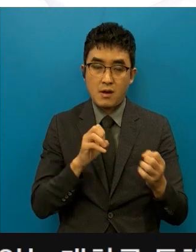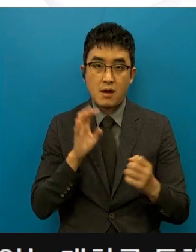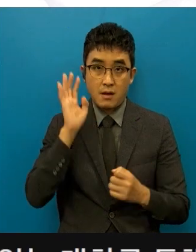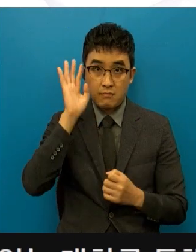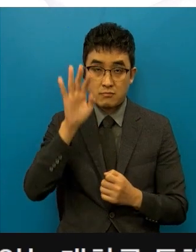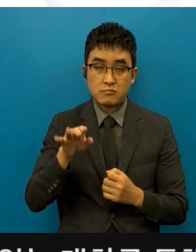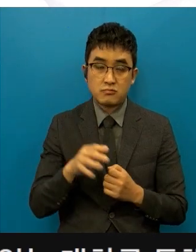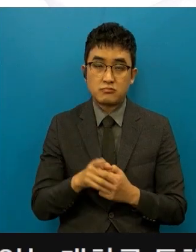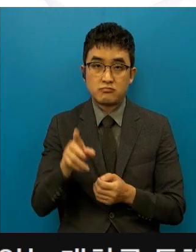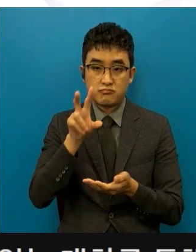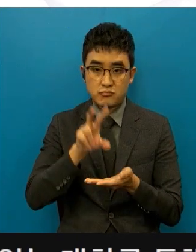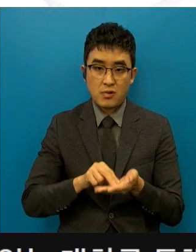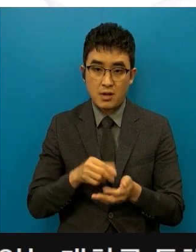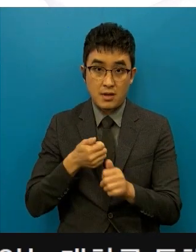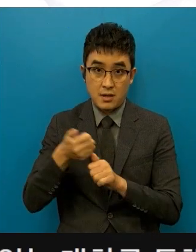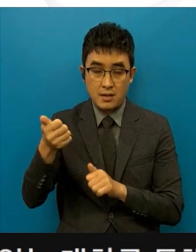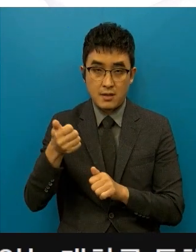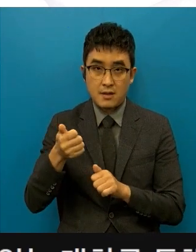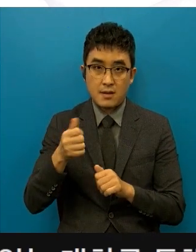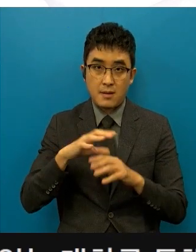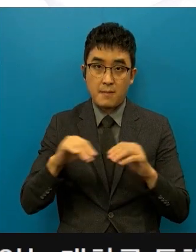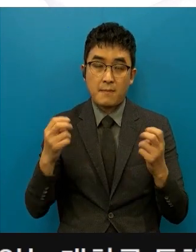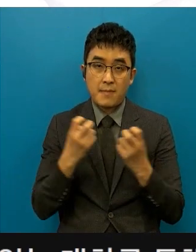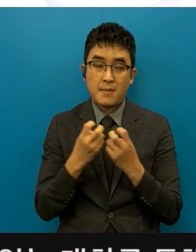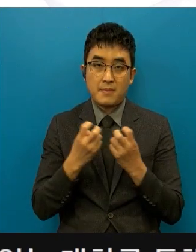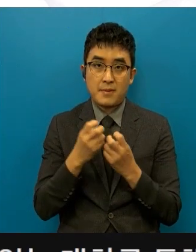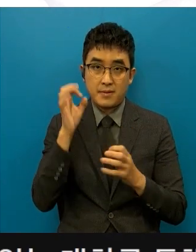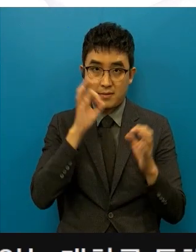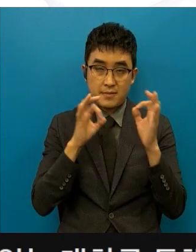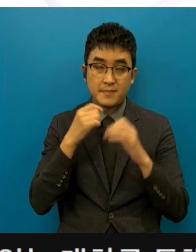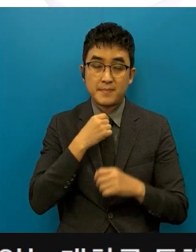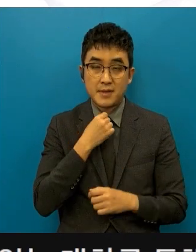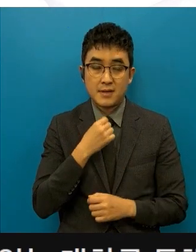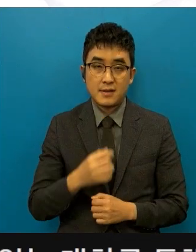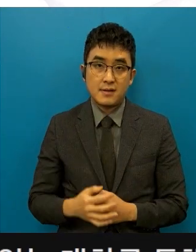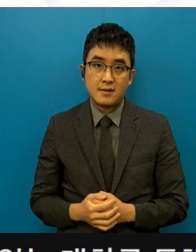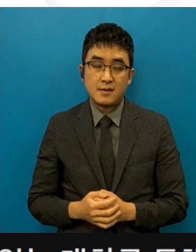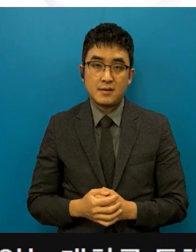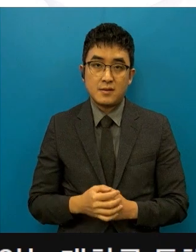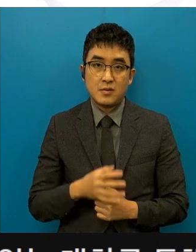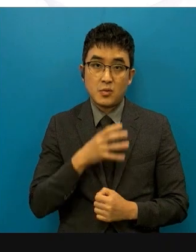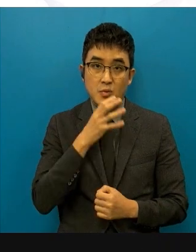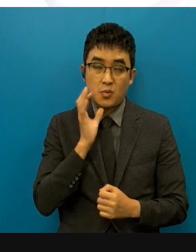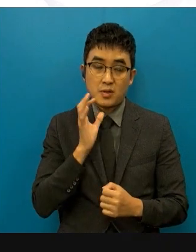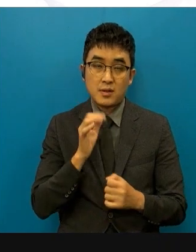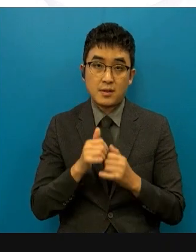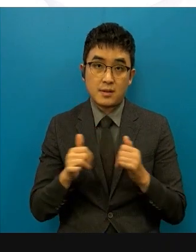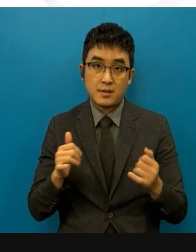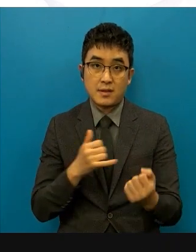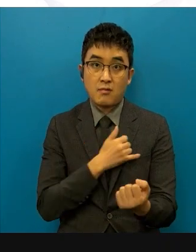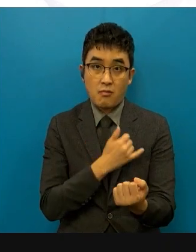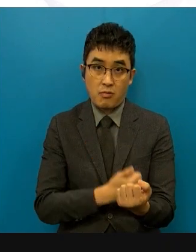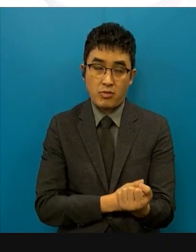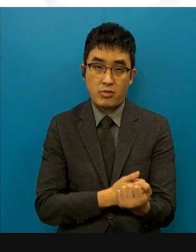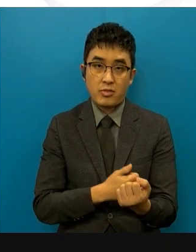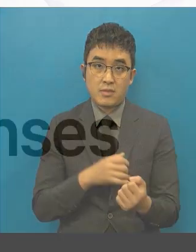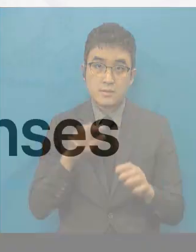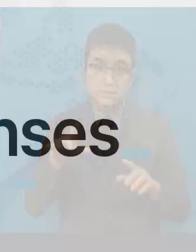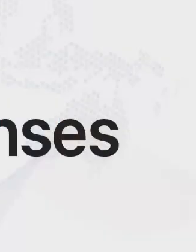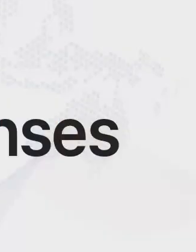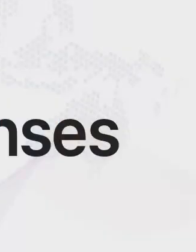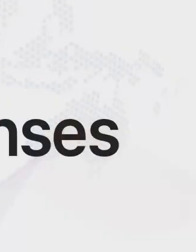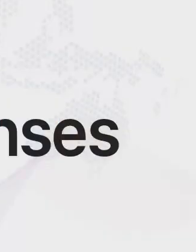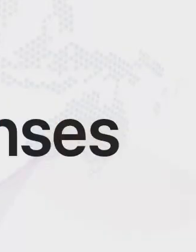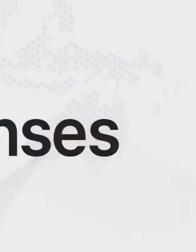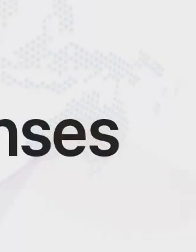senior citizens and aging population. All right, now we'll begin the third session of this forum.